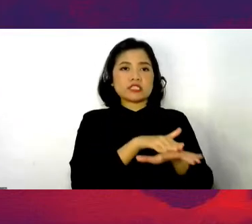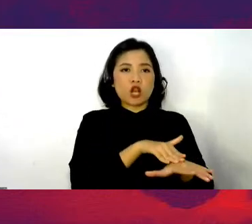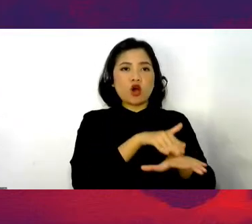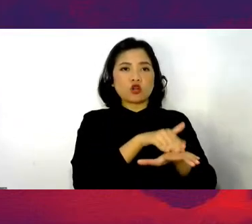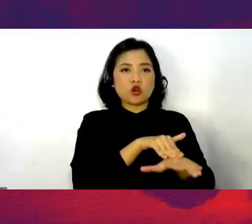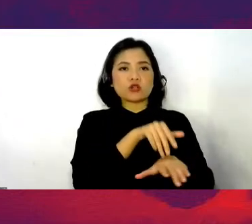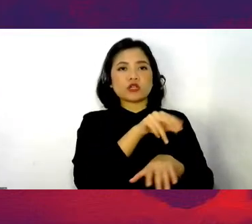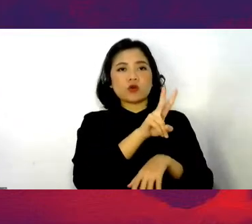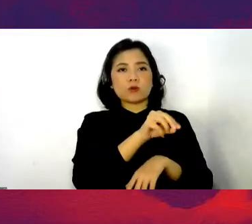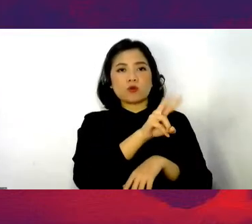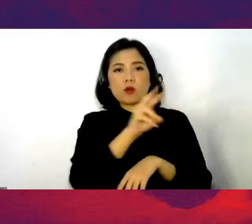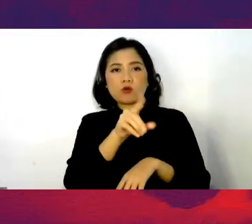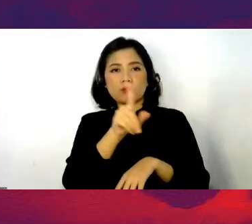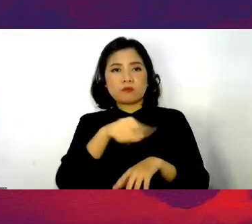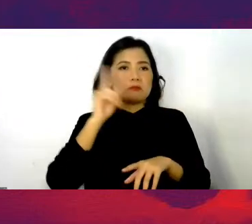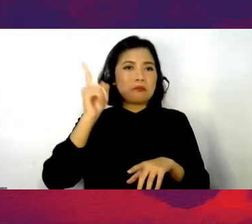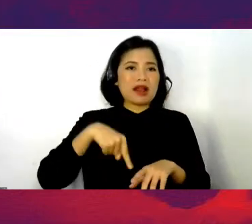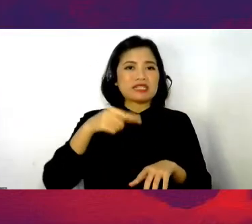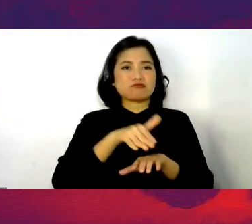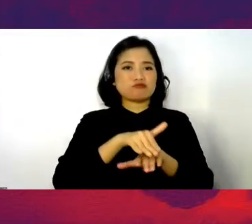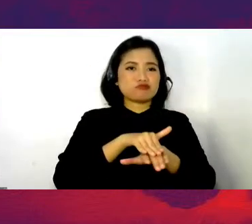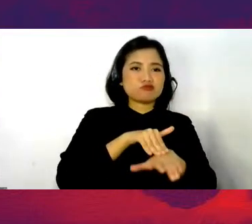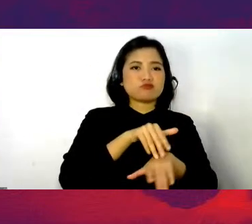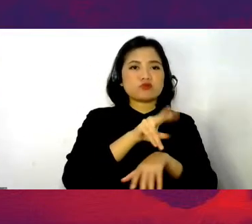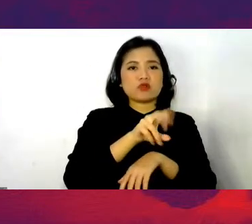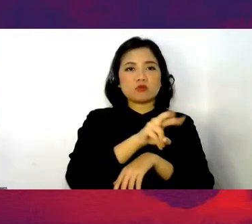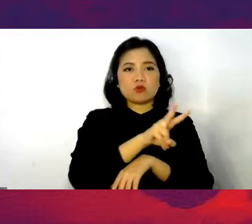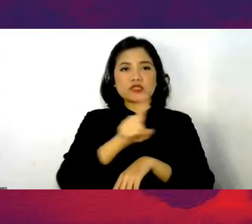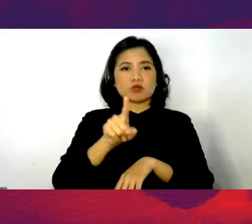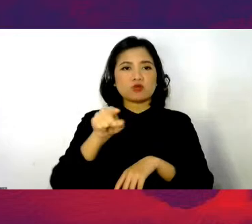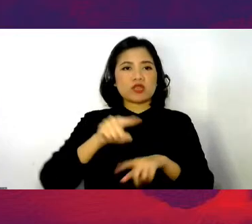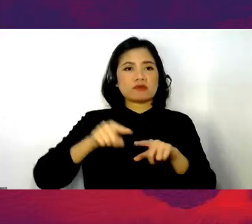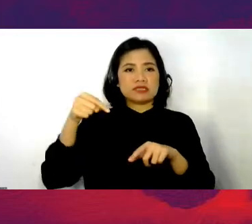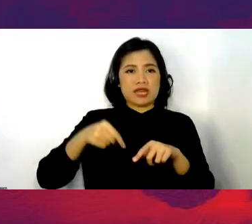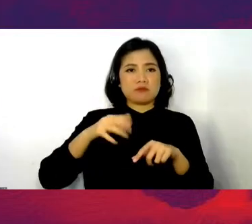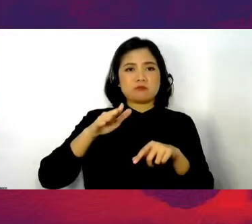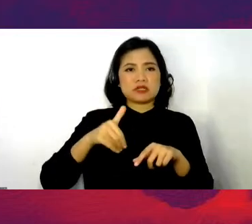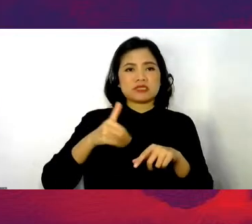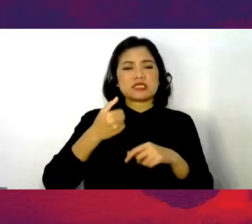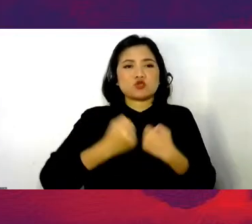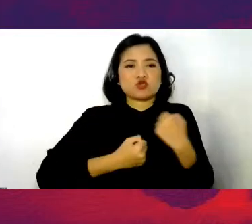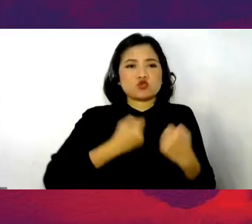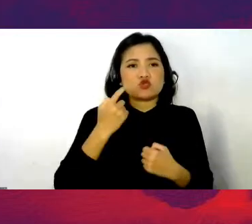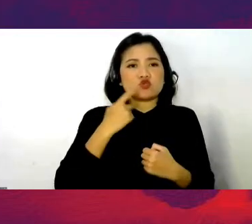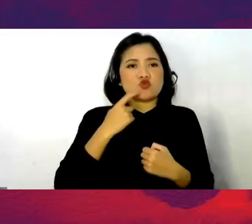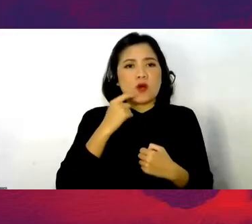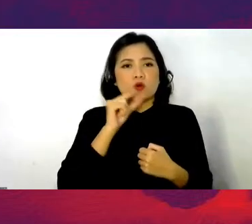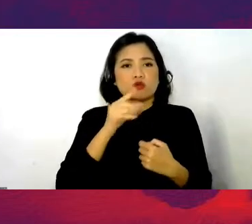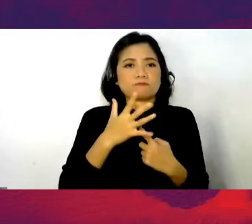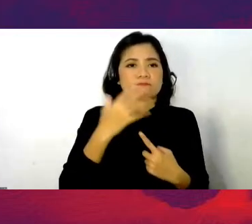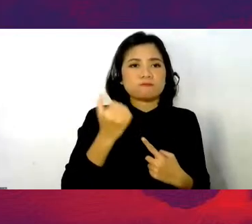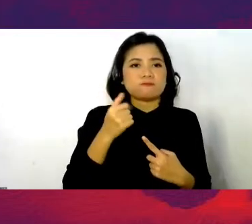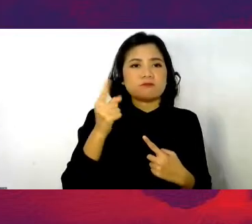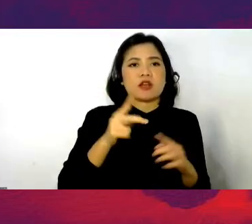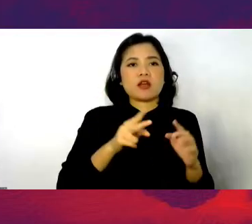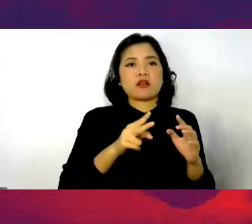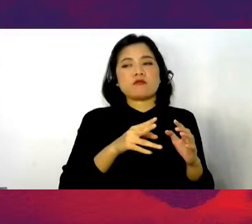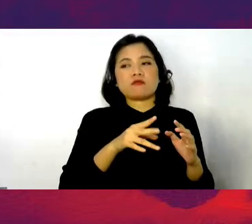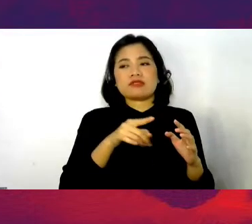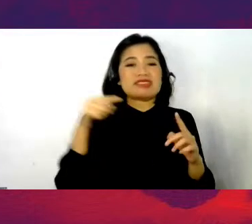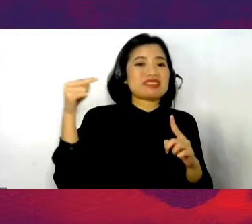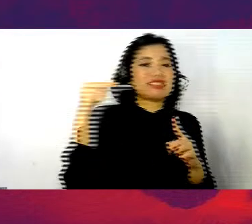very slowed down economic growth in 2021. But we are still trying to achieve this noble target. We would